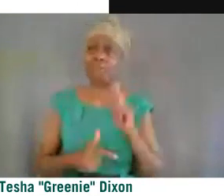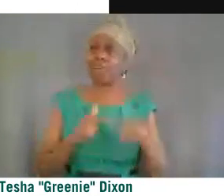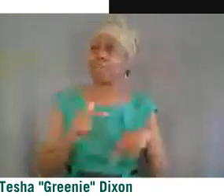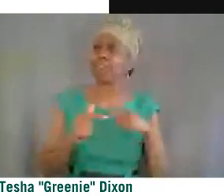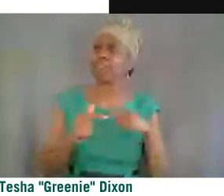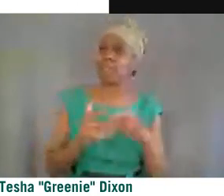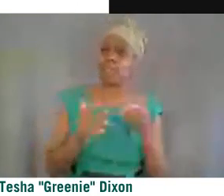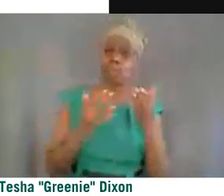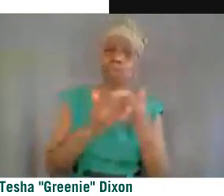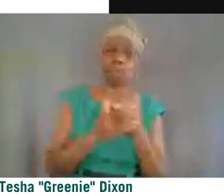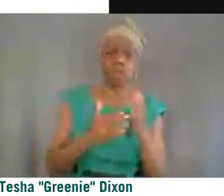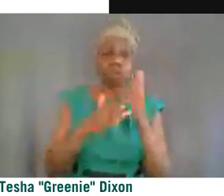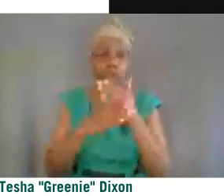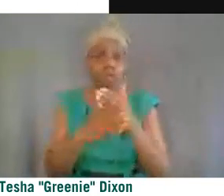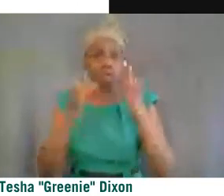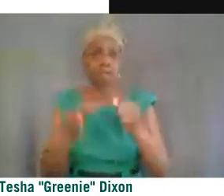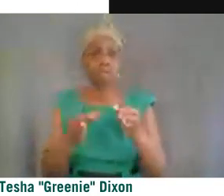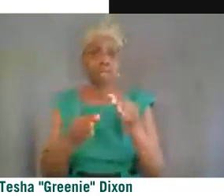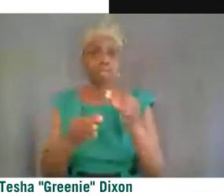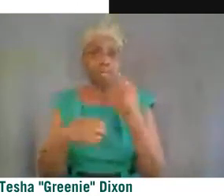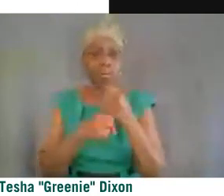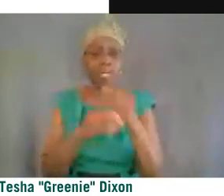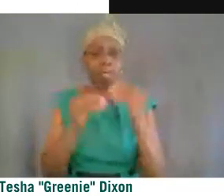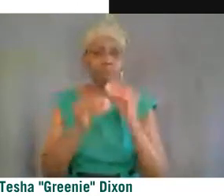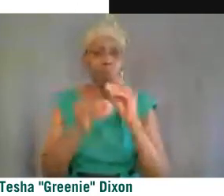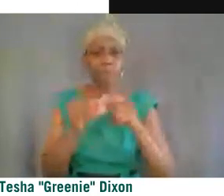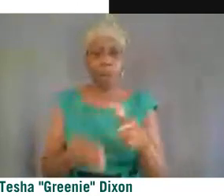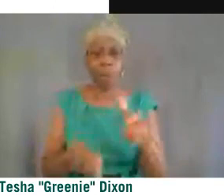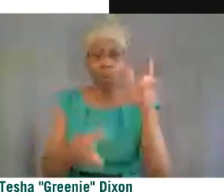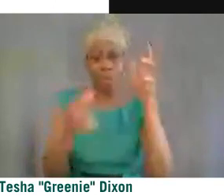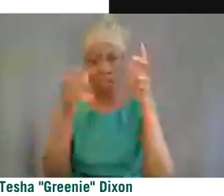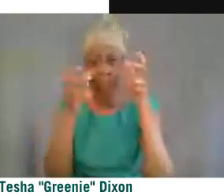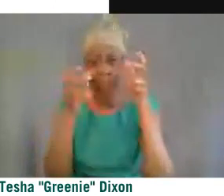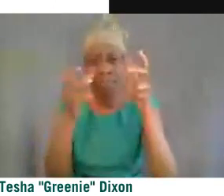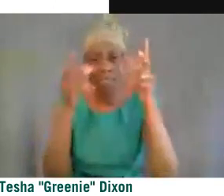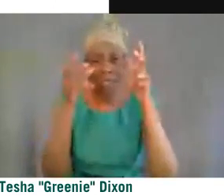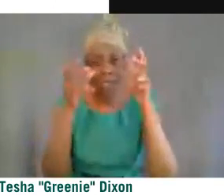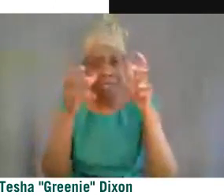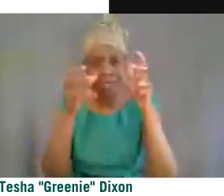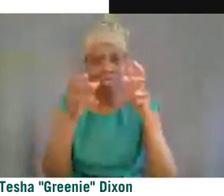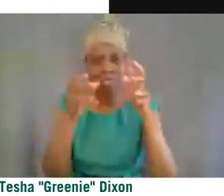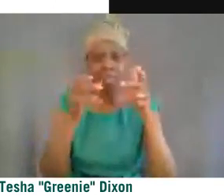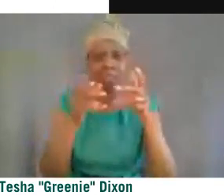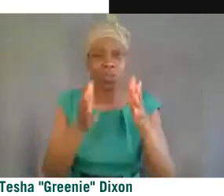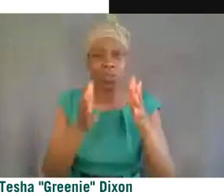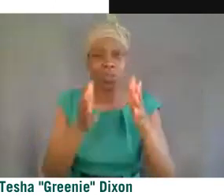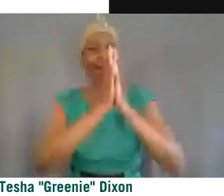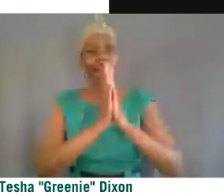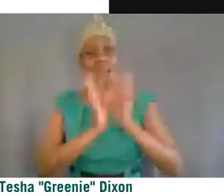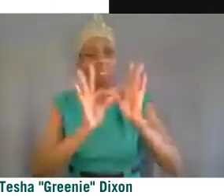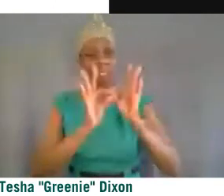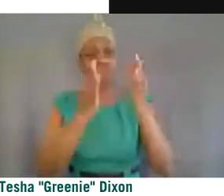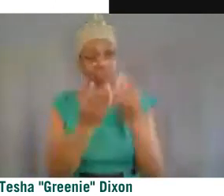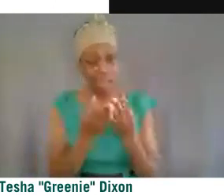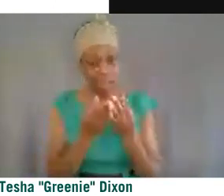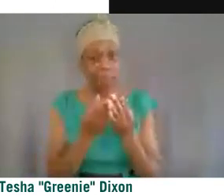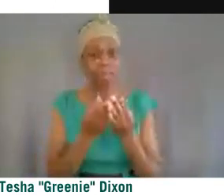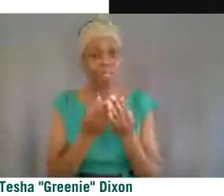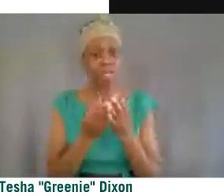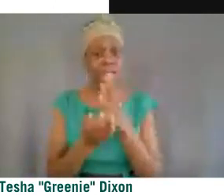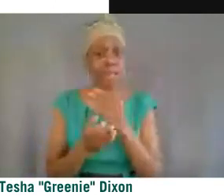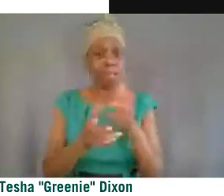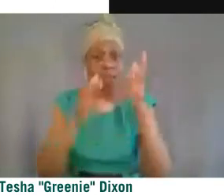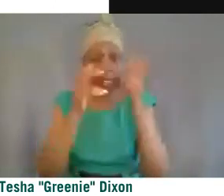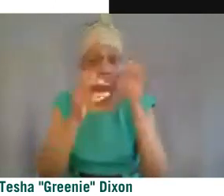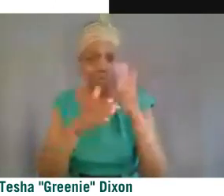making is really about eliciting, sort of getting the family, between the family, the child, and